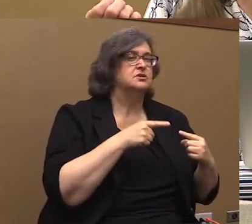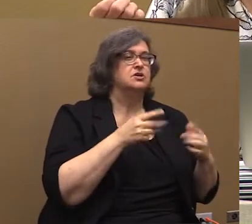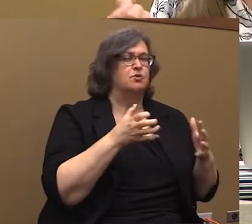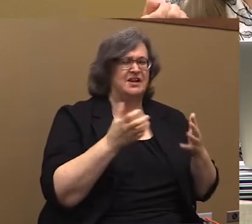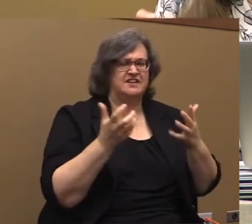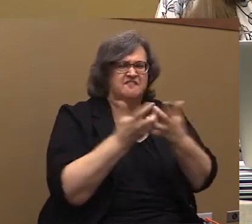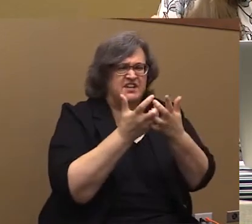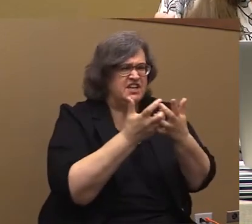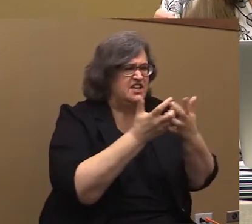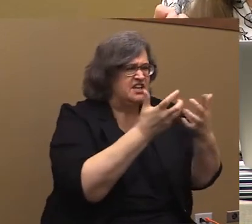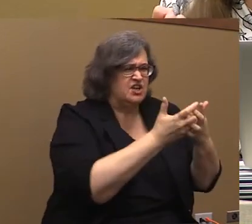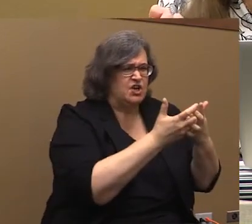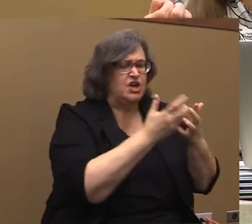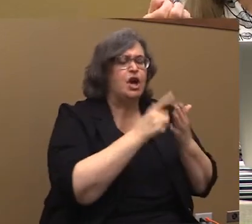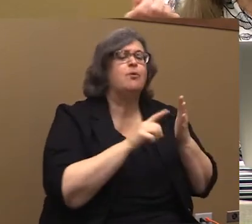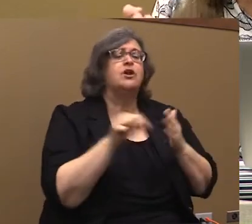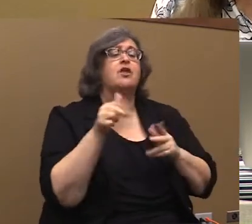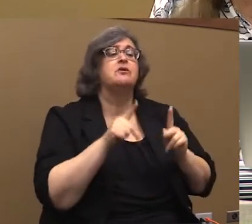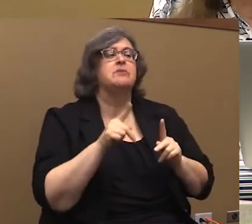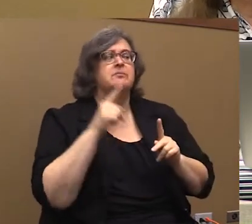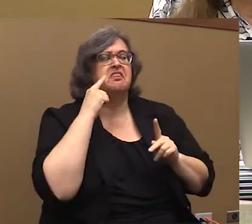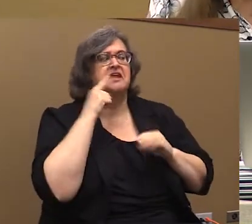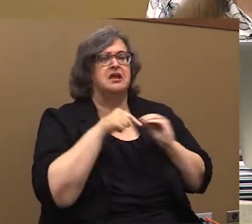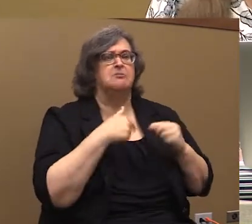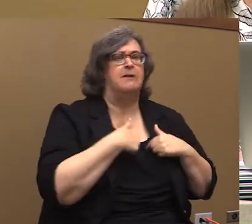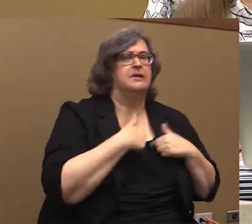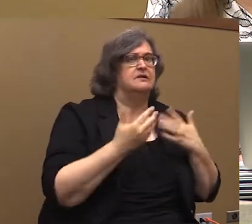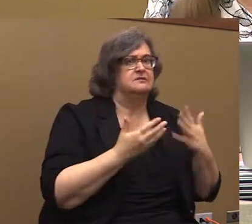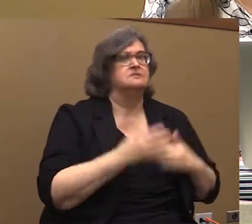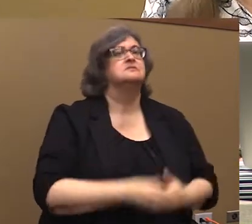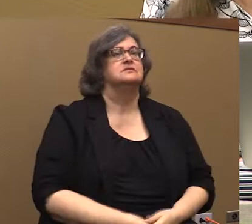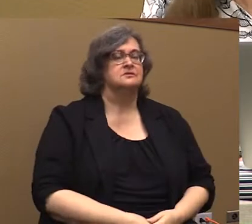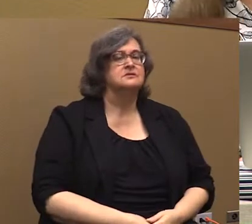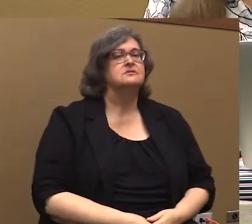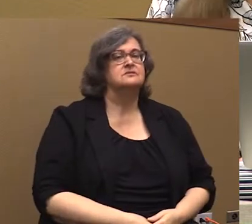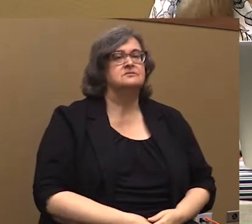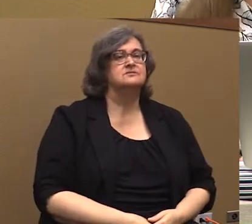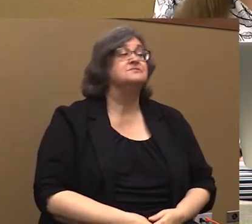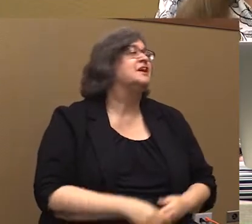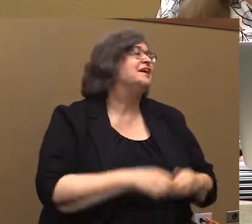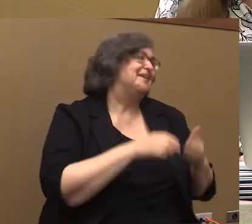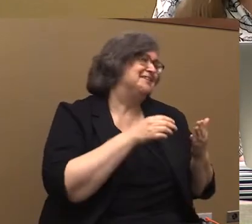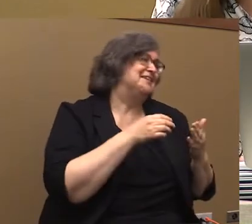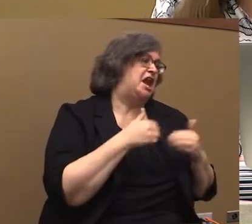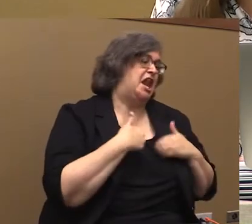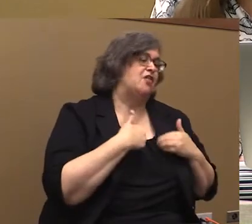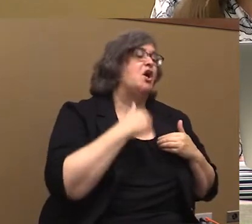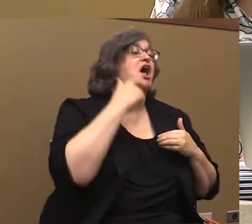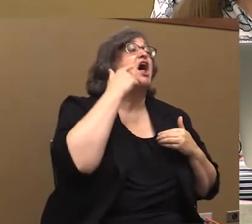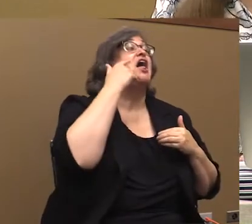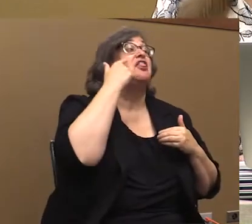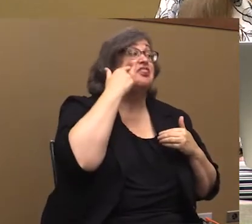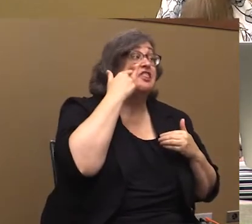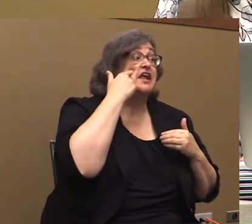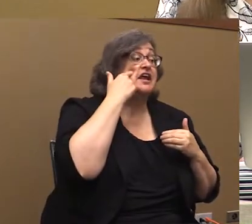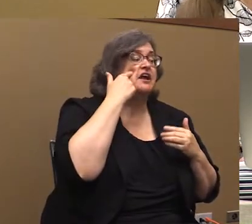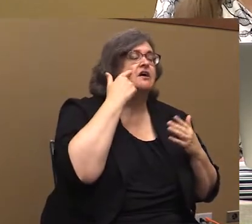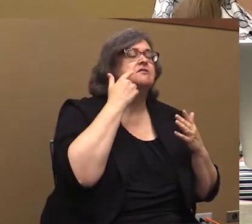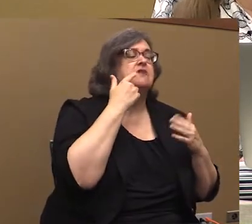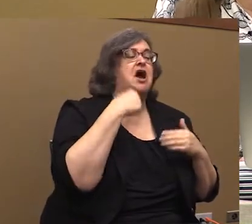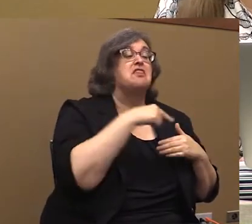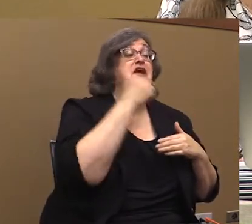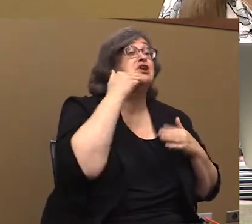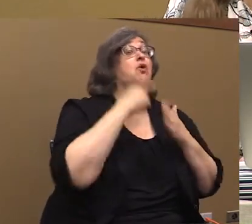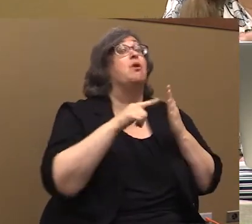still have issues with wanting to fit in and what are other people thinking about me. And they think they